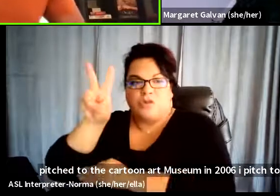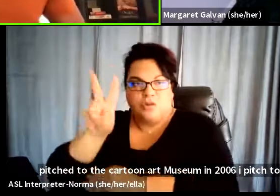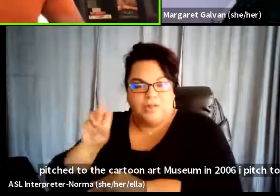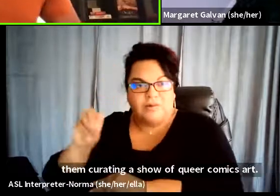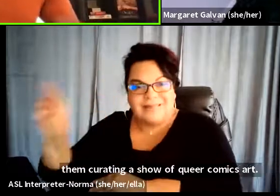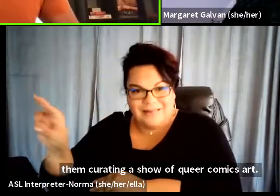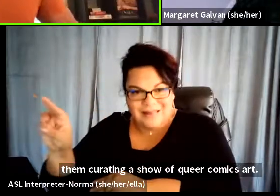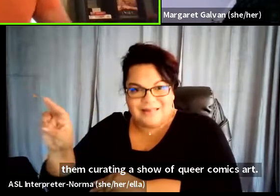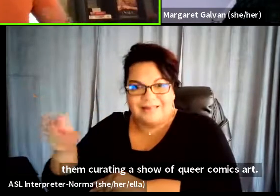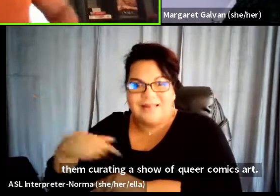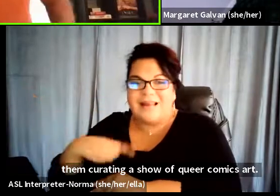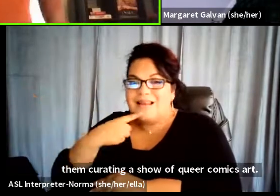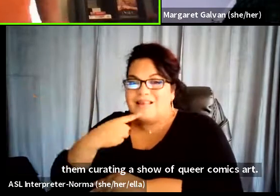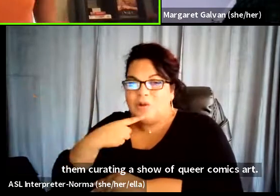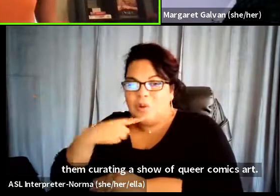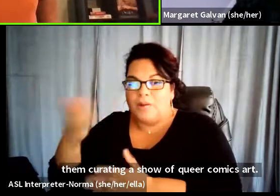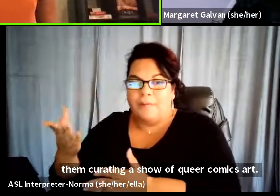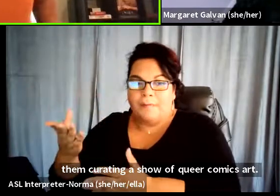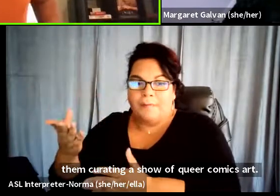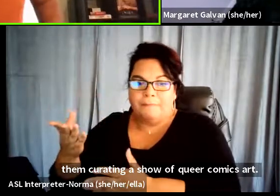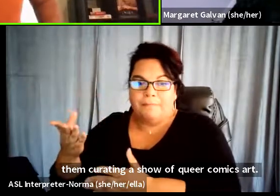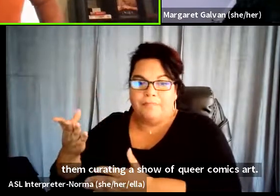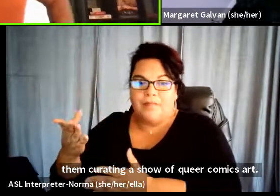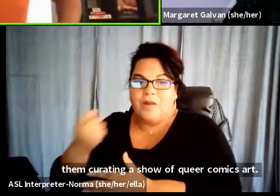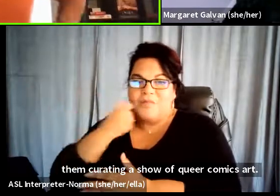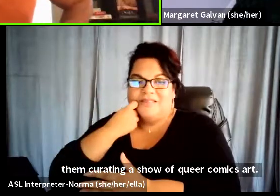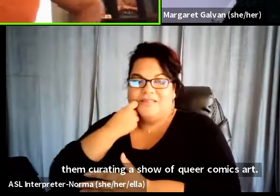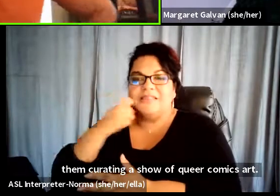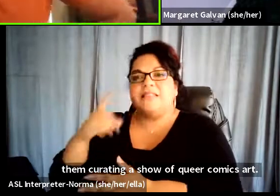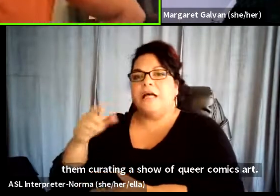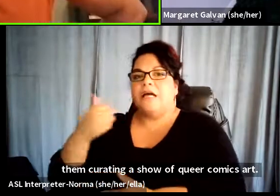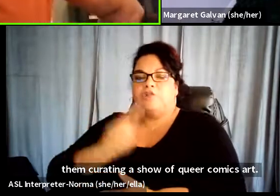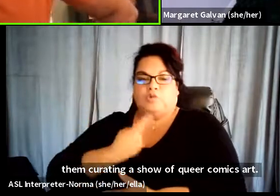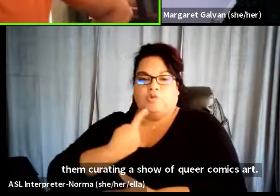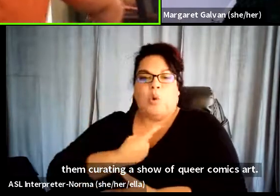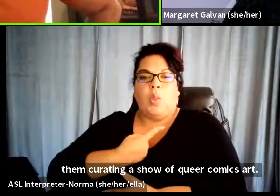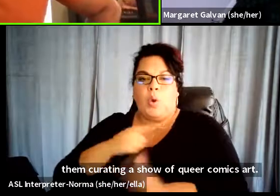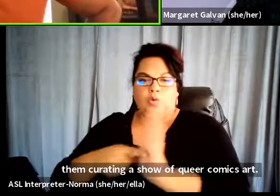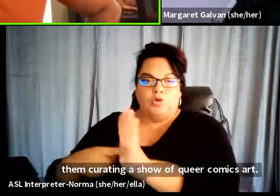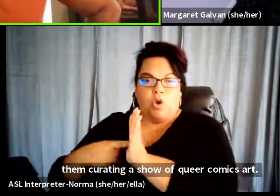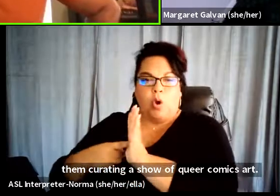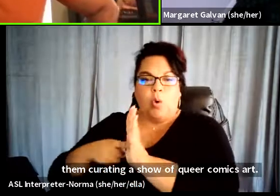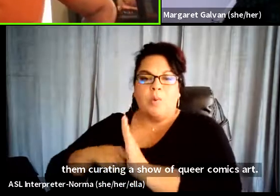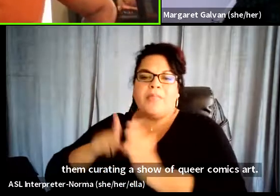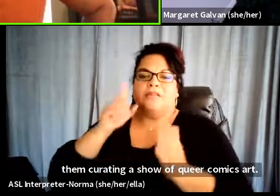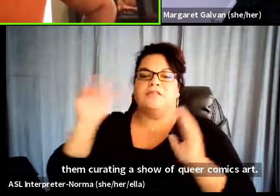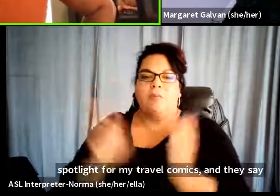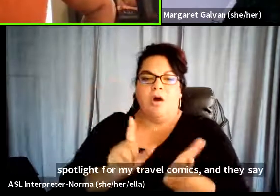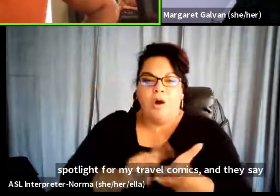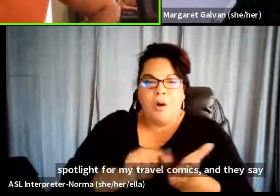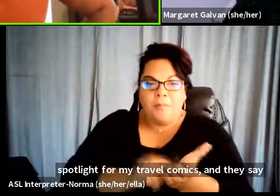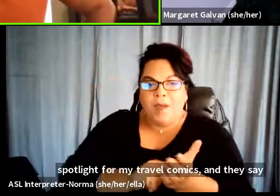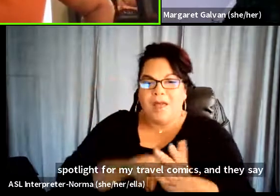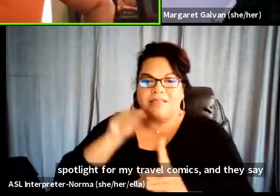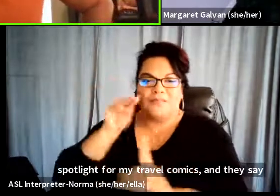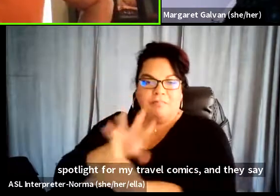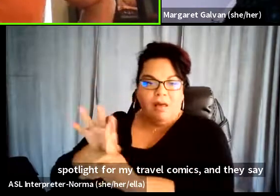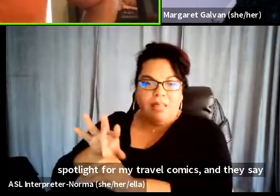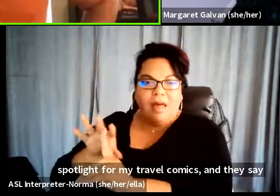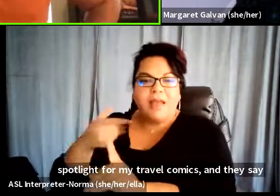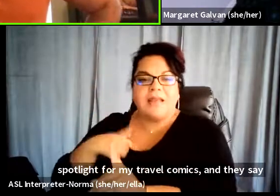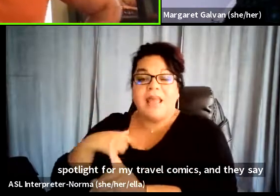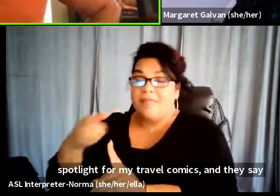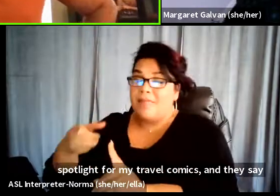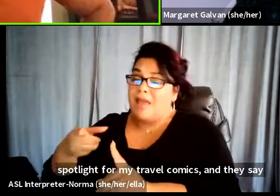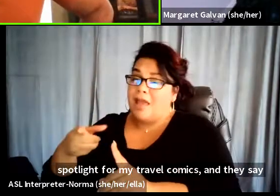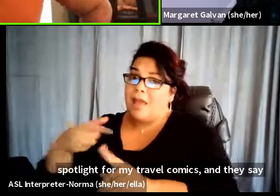done a solo show with their small press spotlight for my travel comics. And they, so they, they still took a big risk